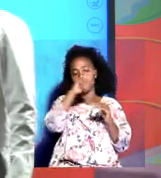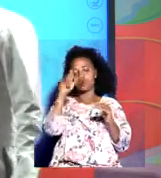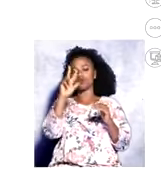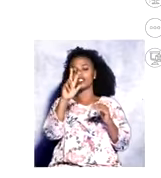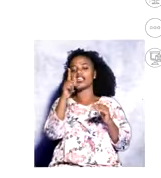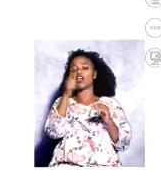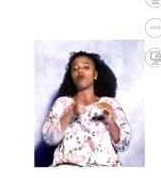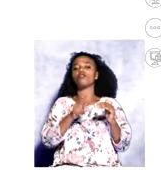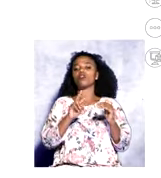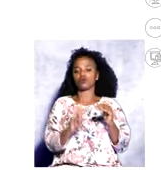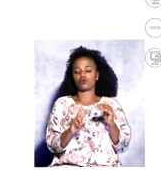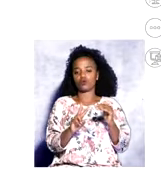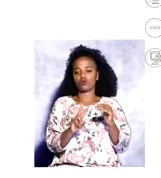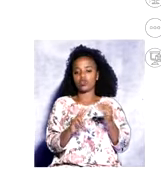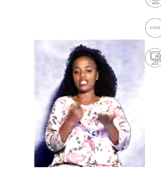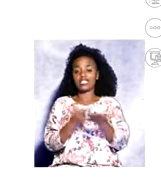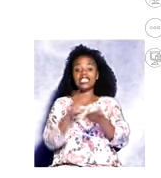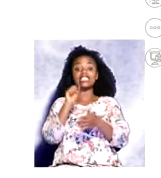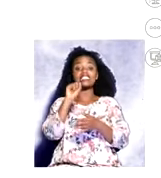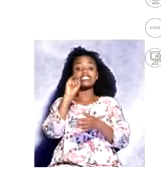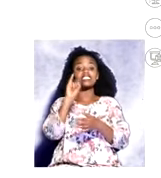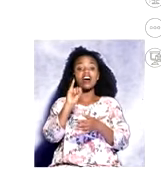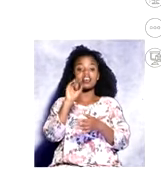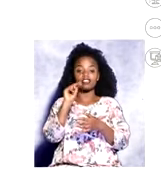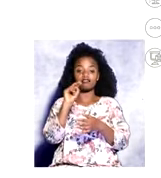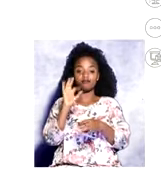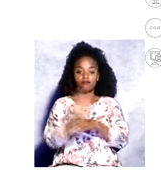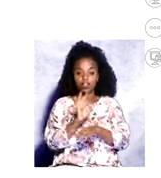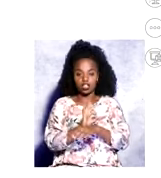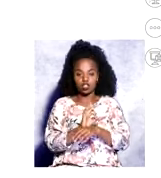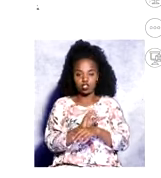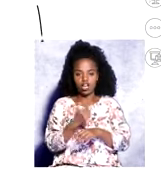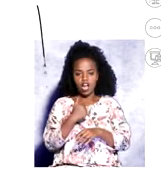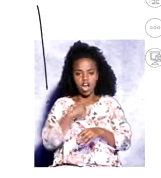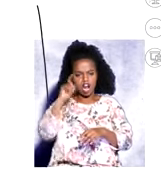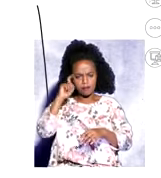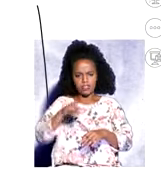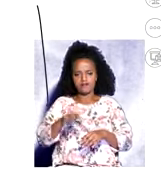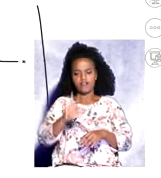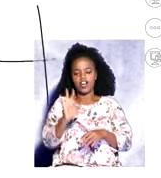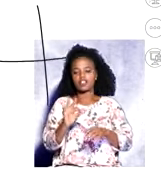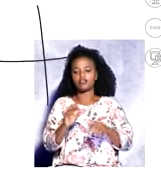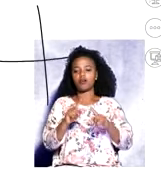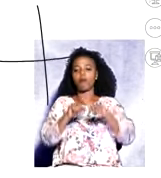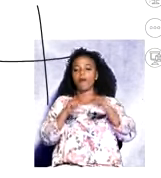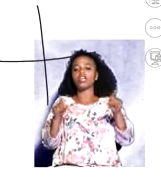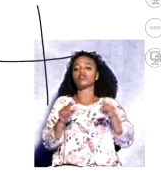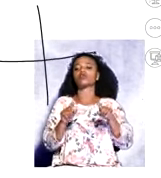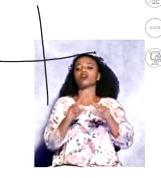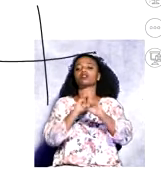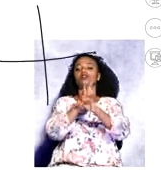2. For this sine function, I need to find particular solution.